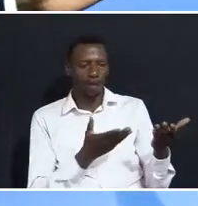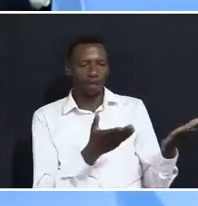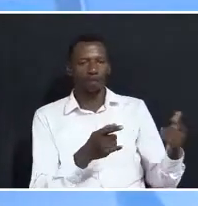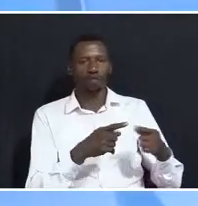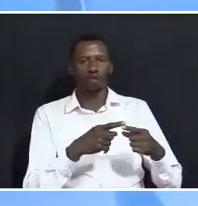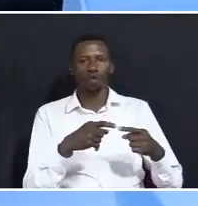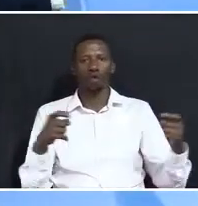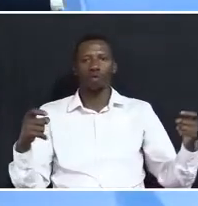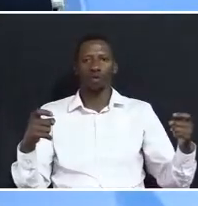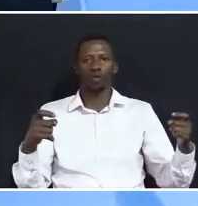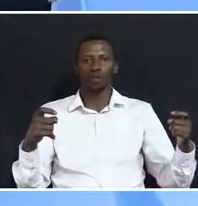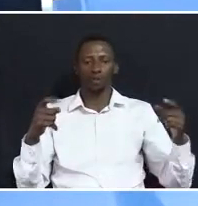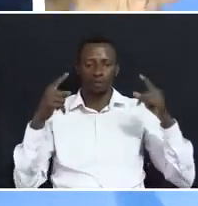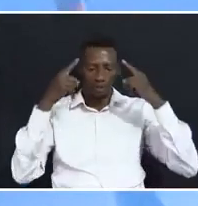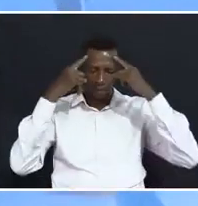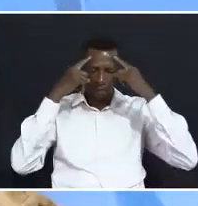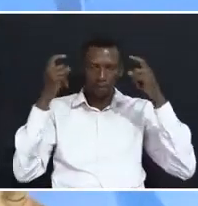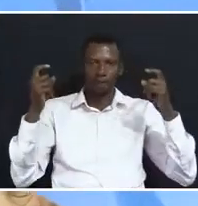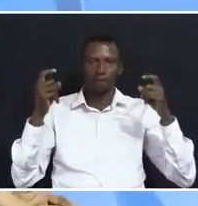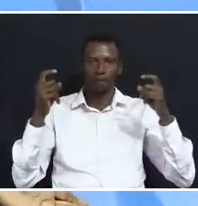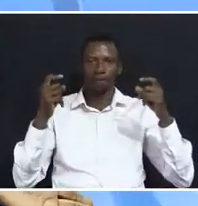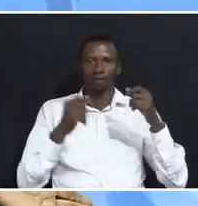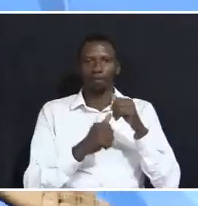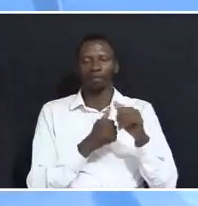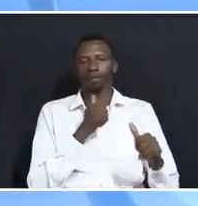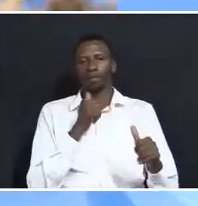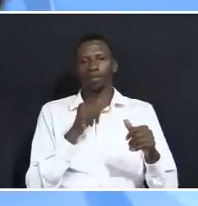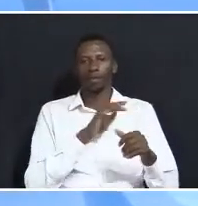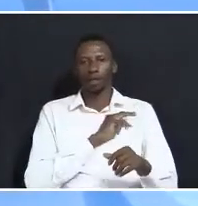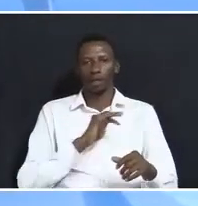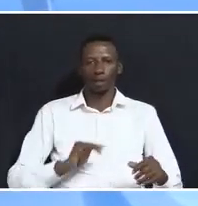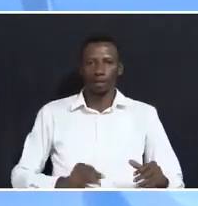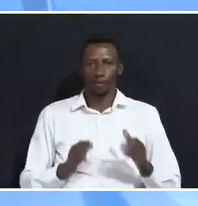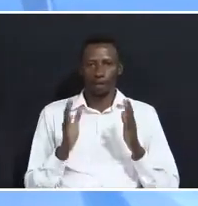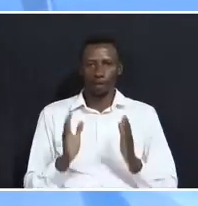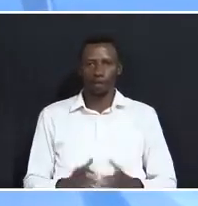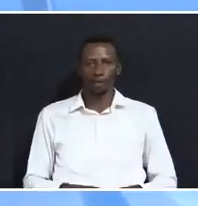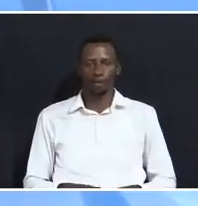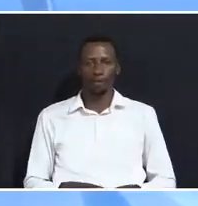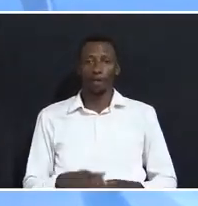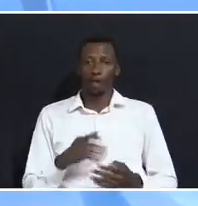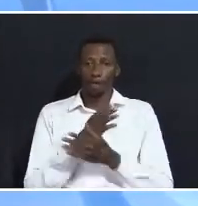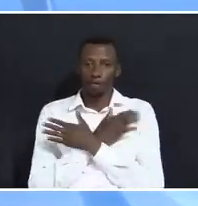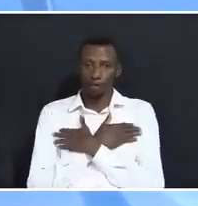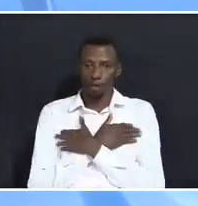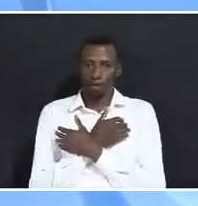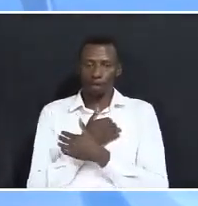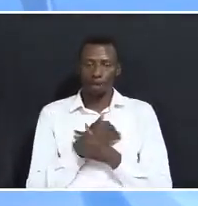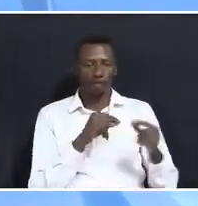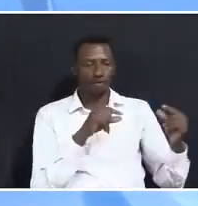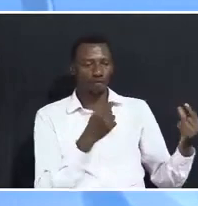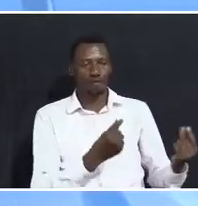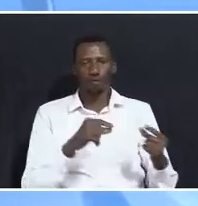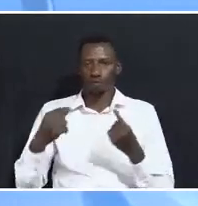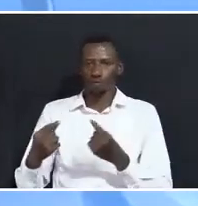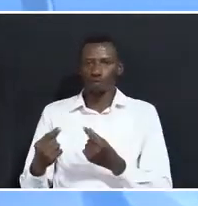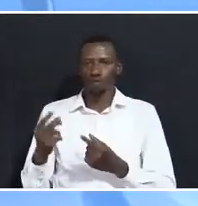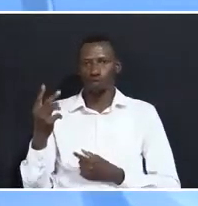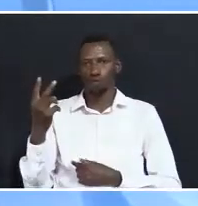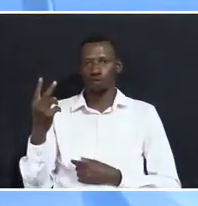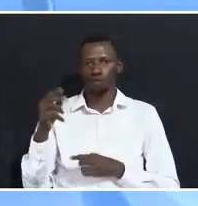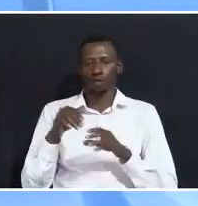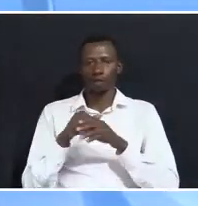who are in contrast rejecting the Messiah. Friends, there are two people in the world who will accept